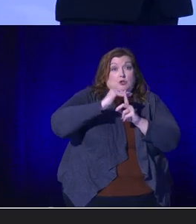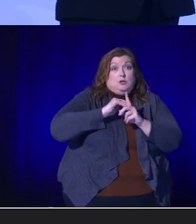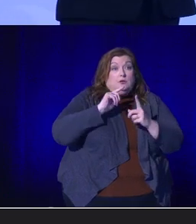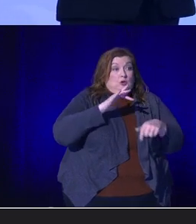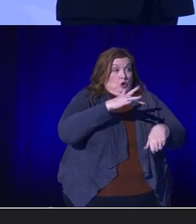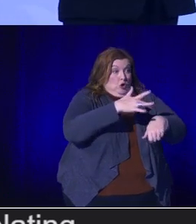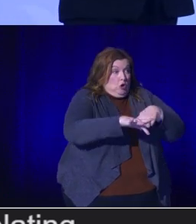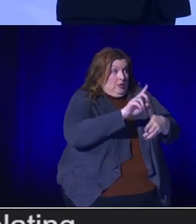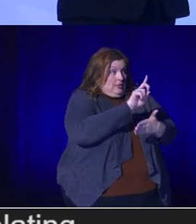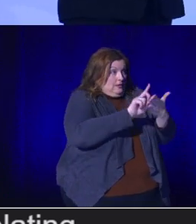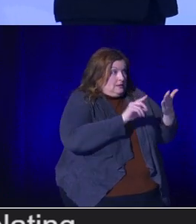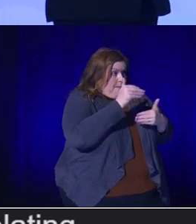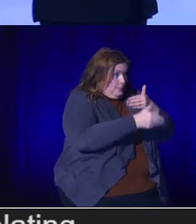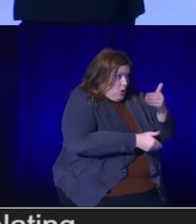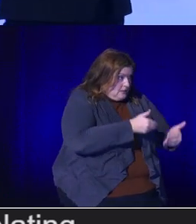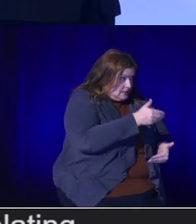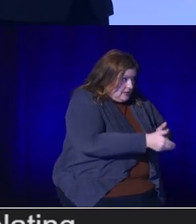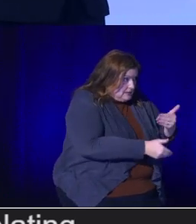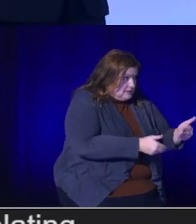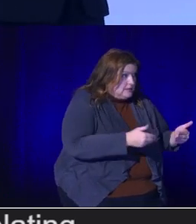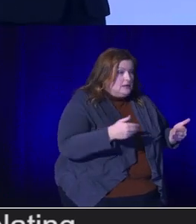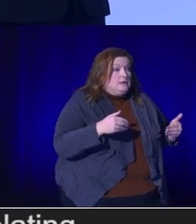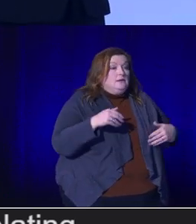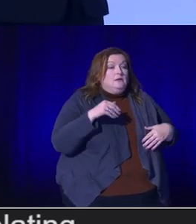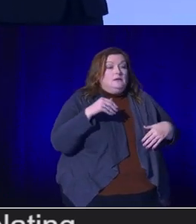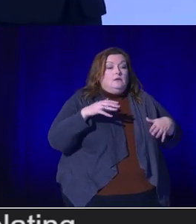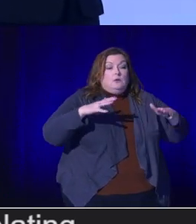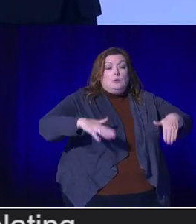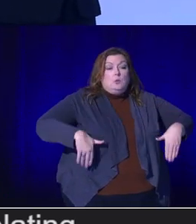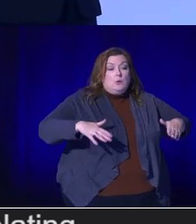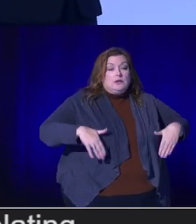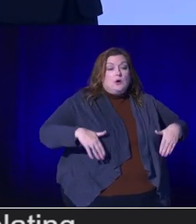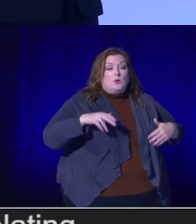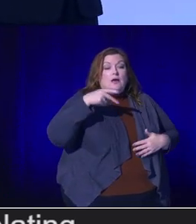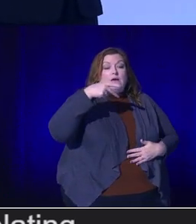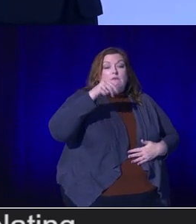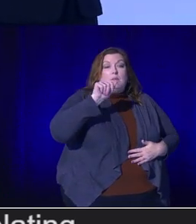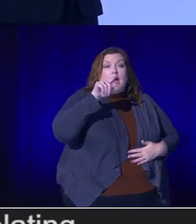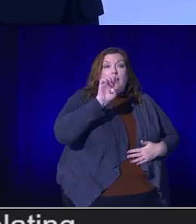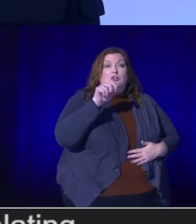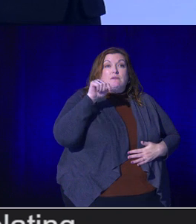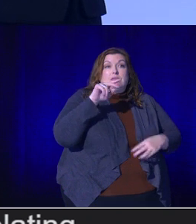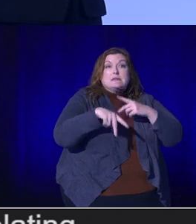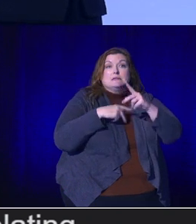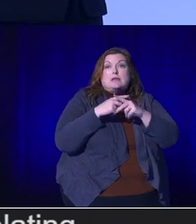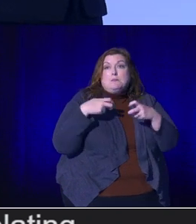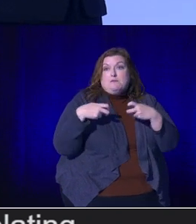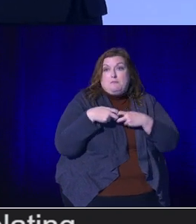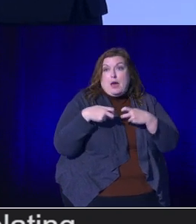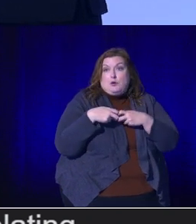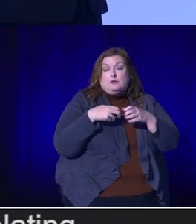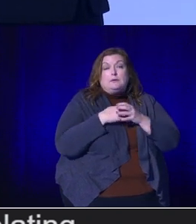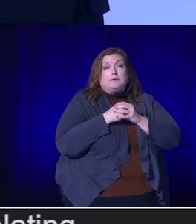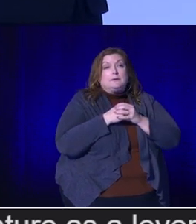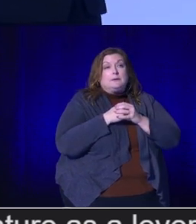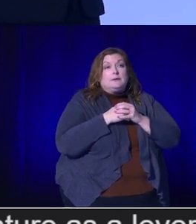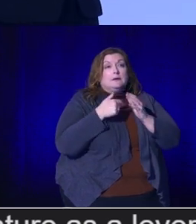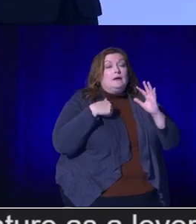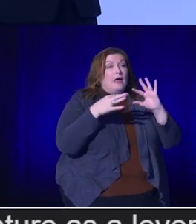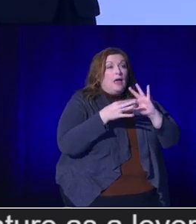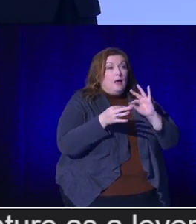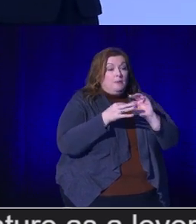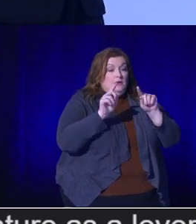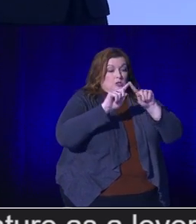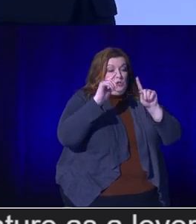early in the design process, because we don't yet have the packaging of this type of battery. I mentioned the different